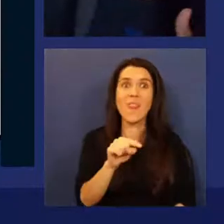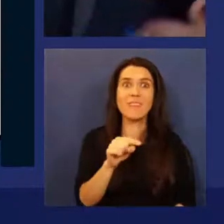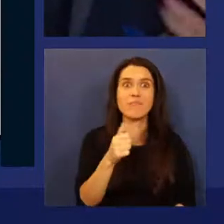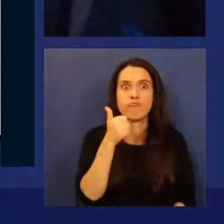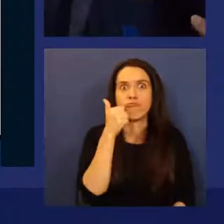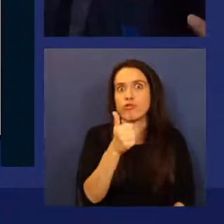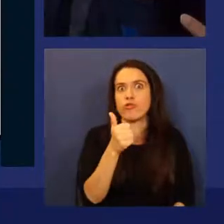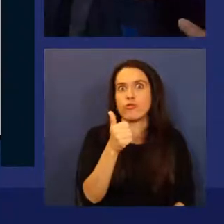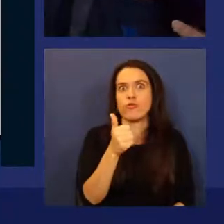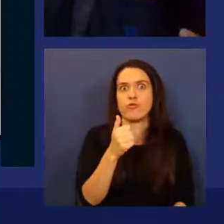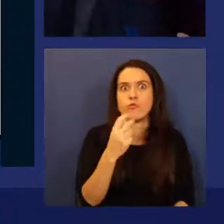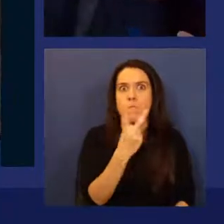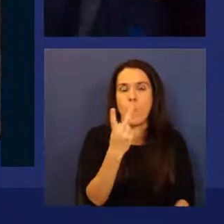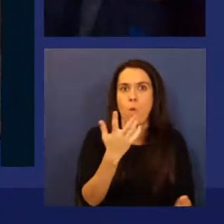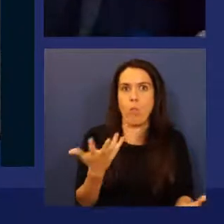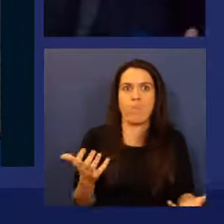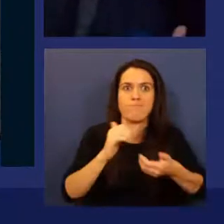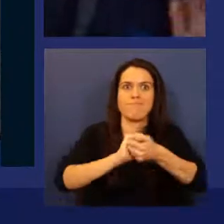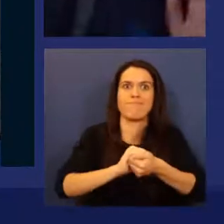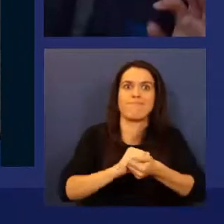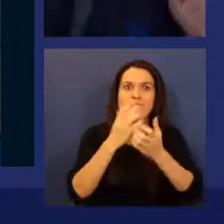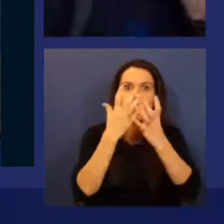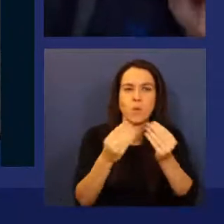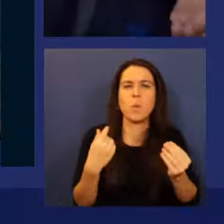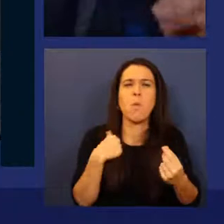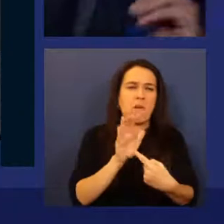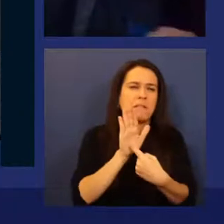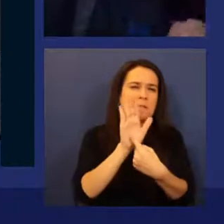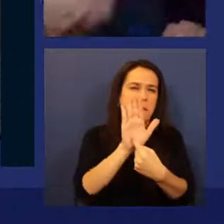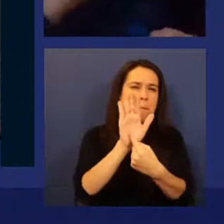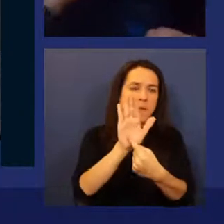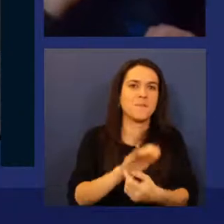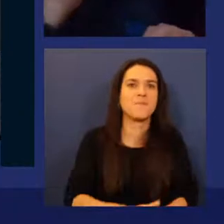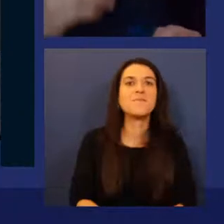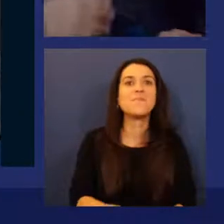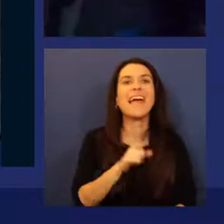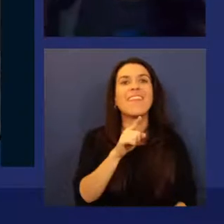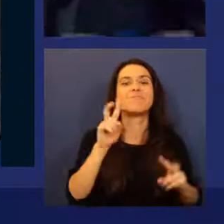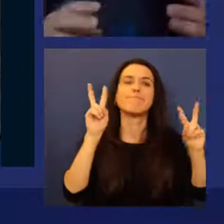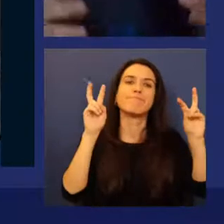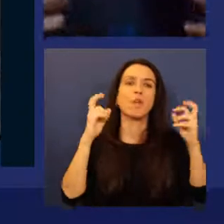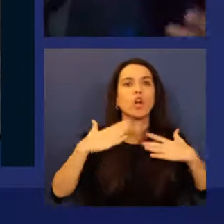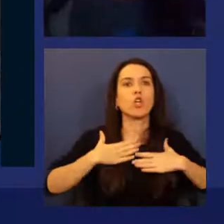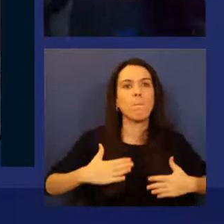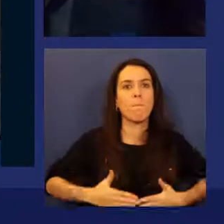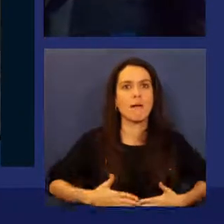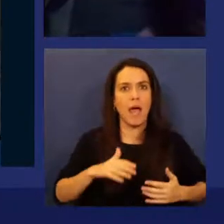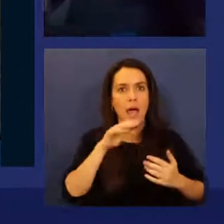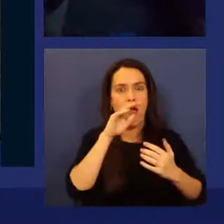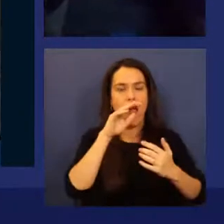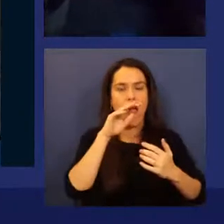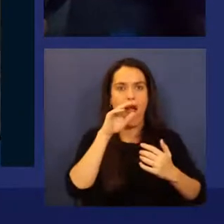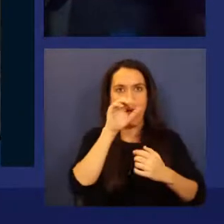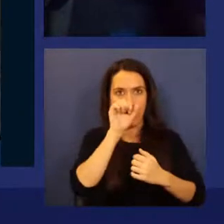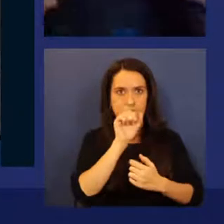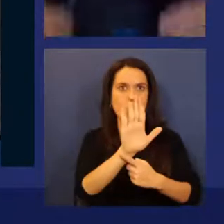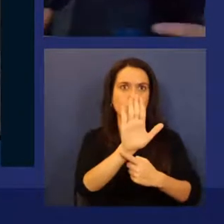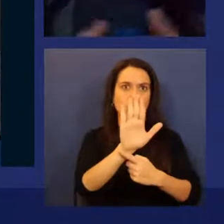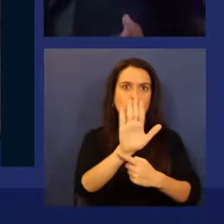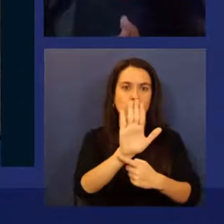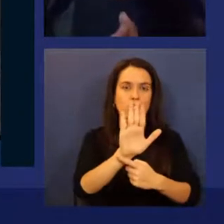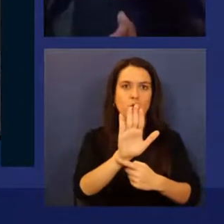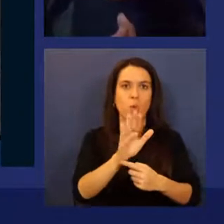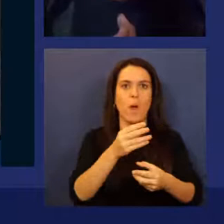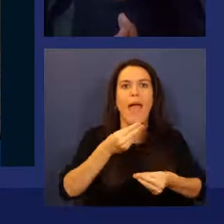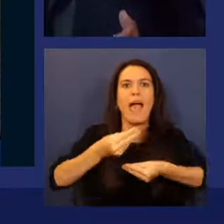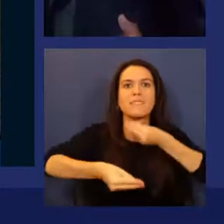talk through a couple different examples. I call these human approaches to explainability because there are packages that are available,